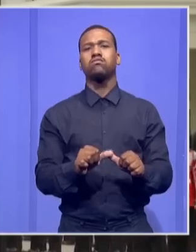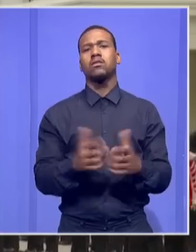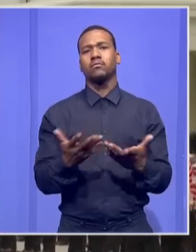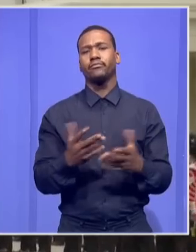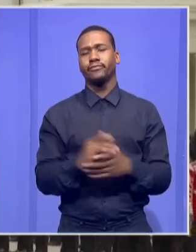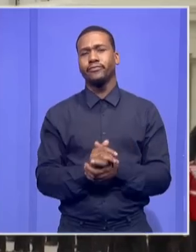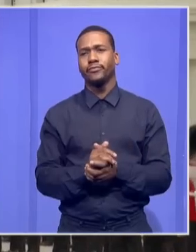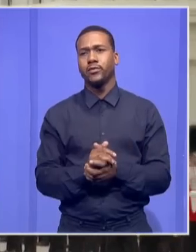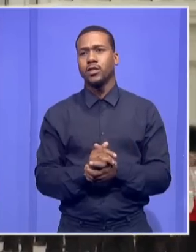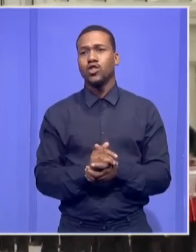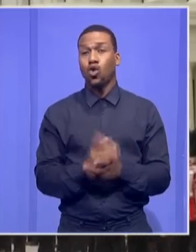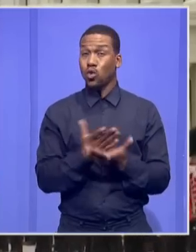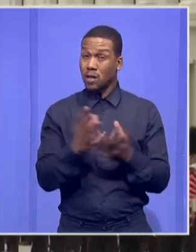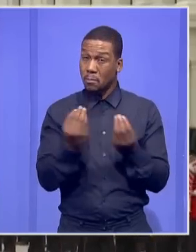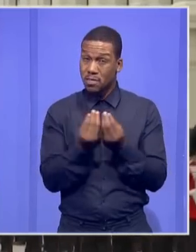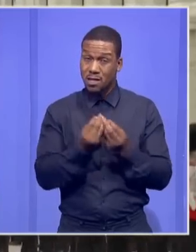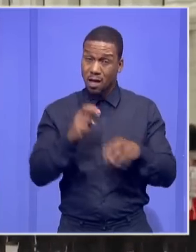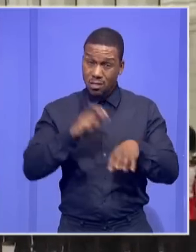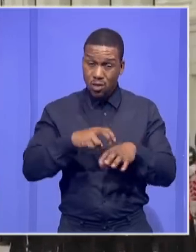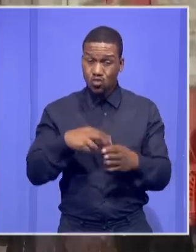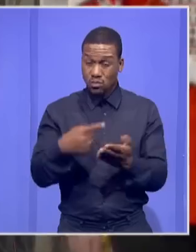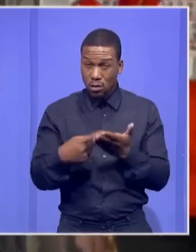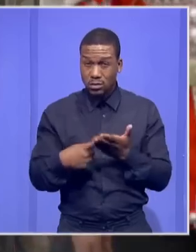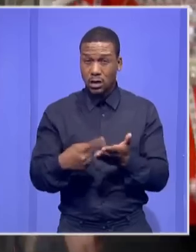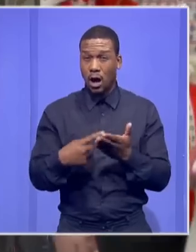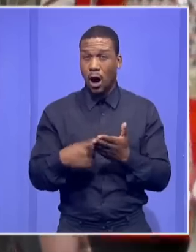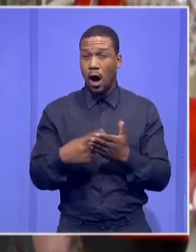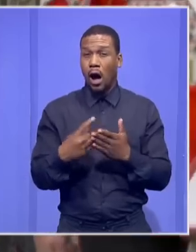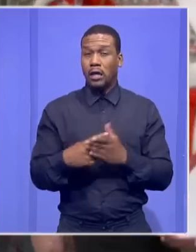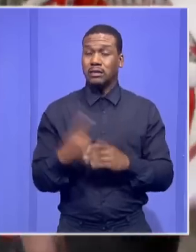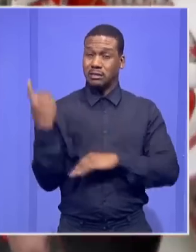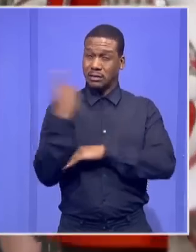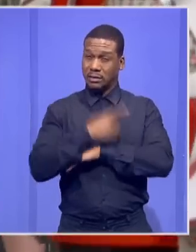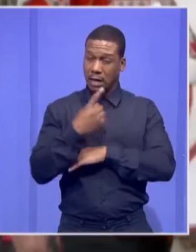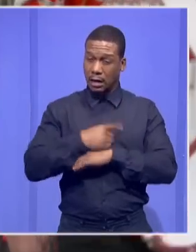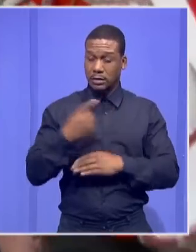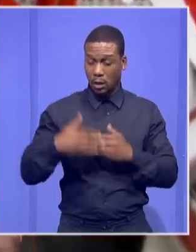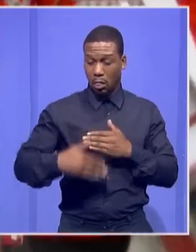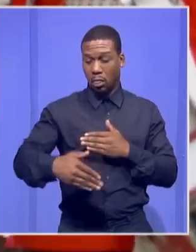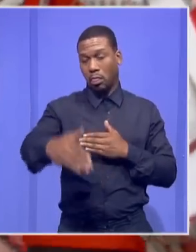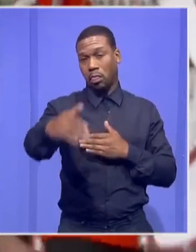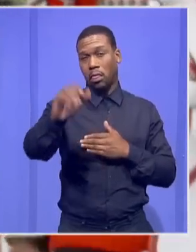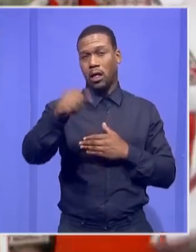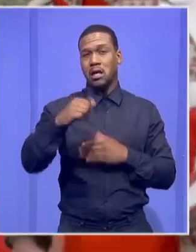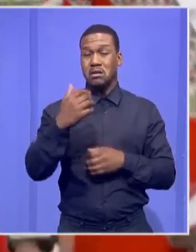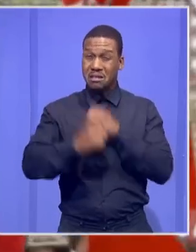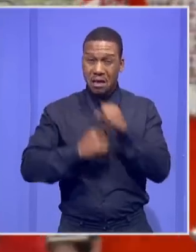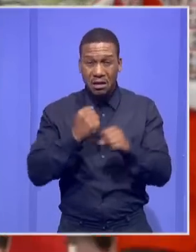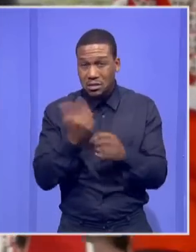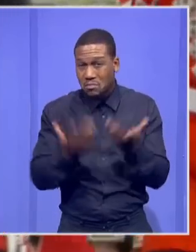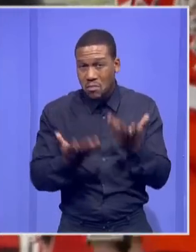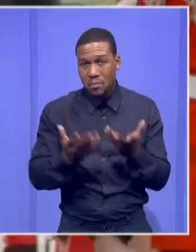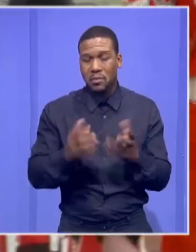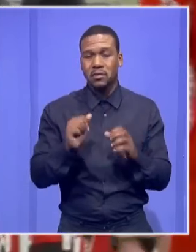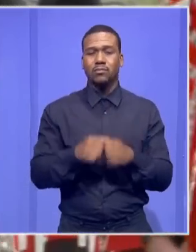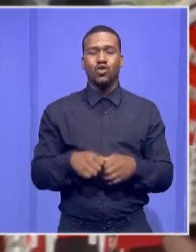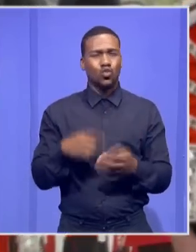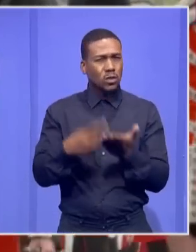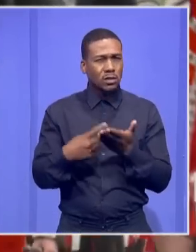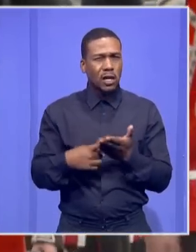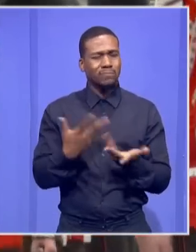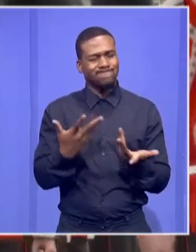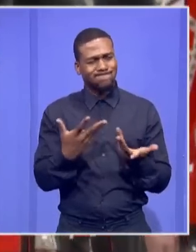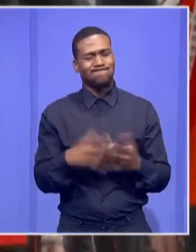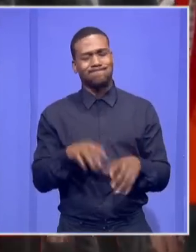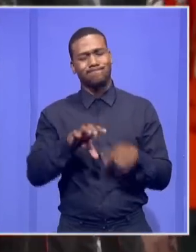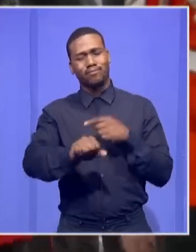they're going to be grappling with over the coming days, weeks, months, and even years to work out what role they can play in the